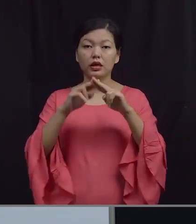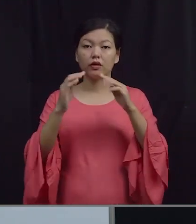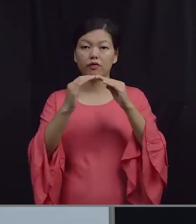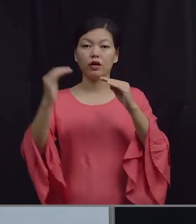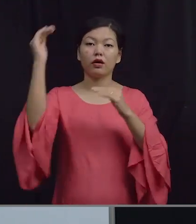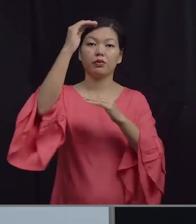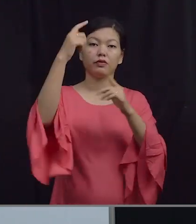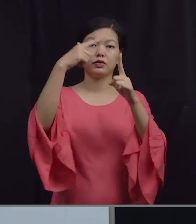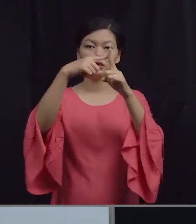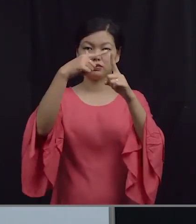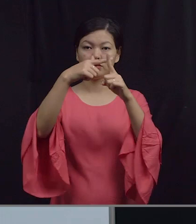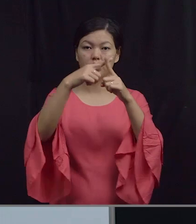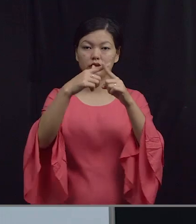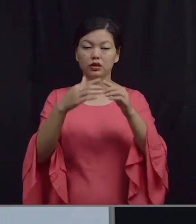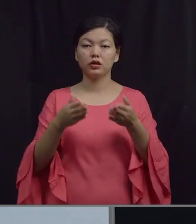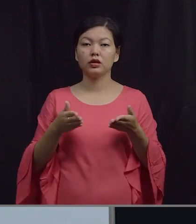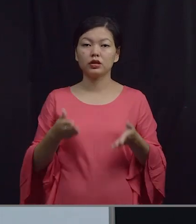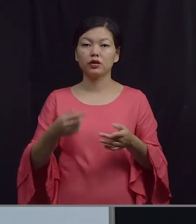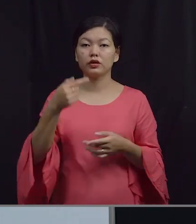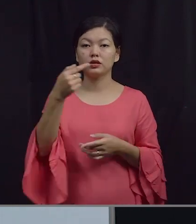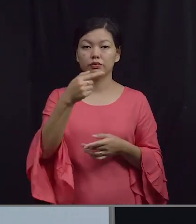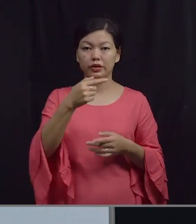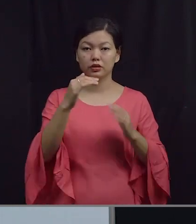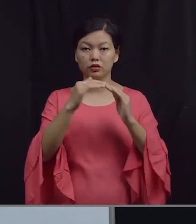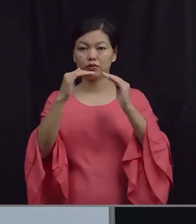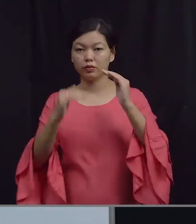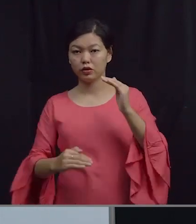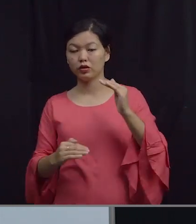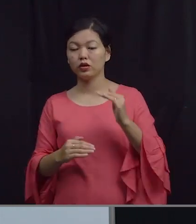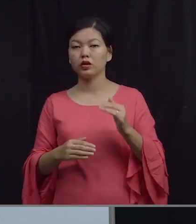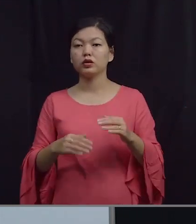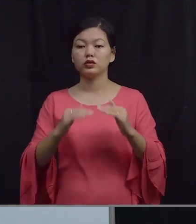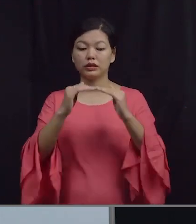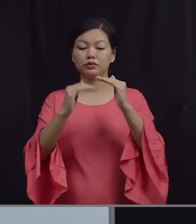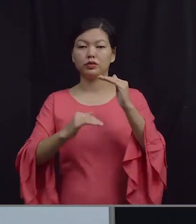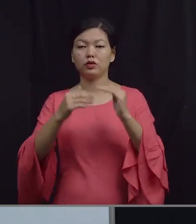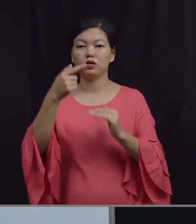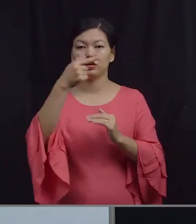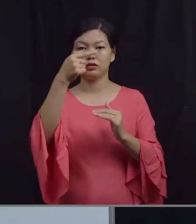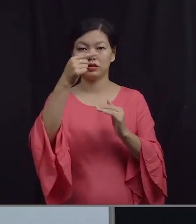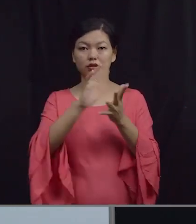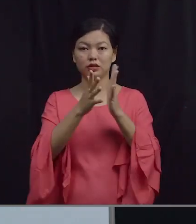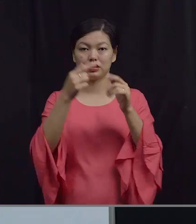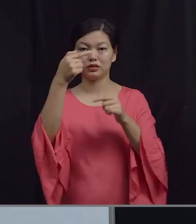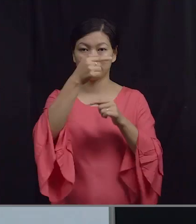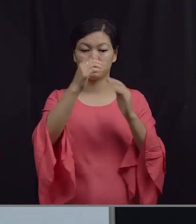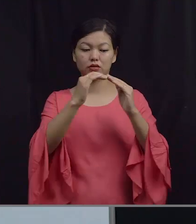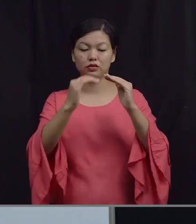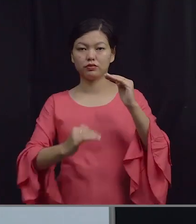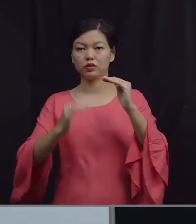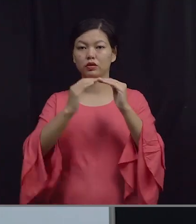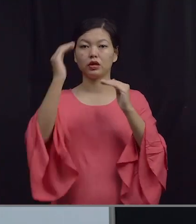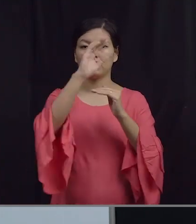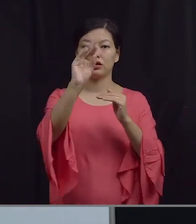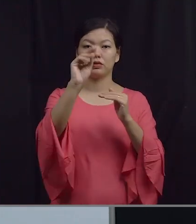image is below the principal axis and its size is what? 5 centimeter. So image is what? Below principal axis, and that